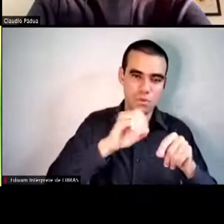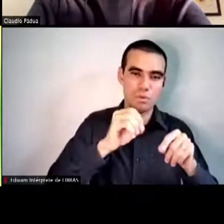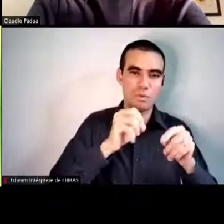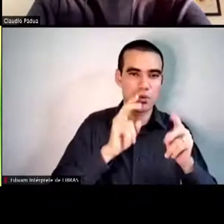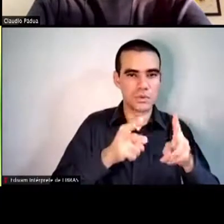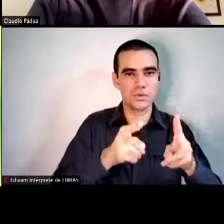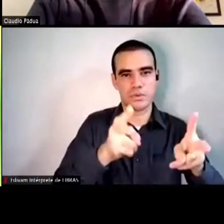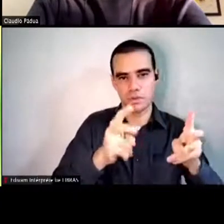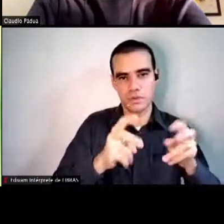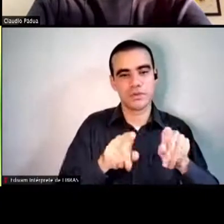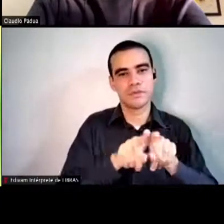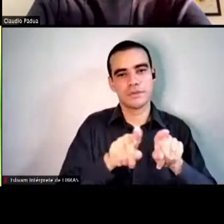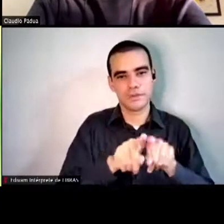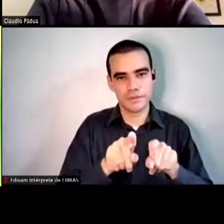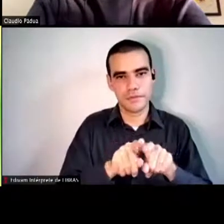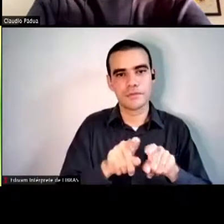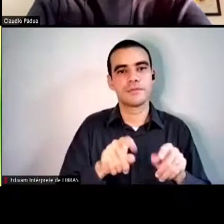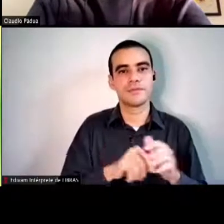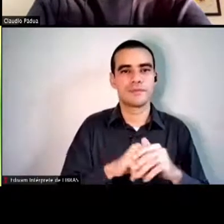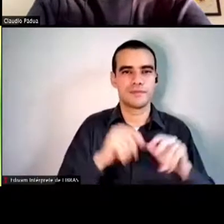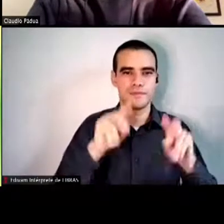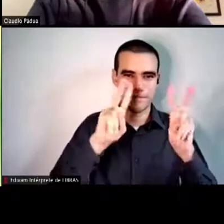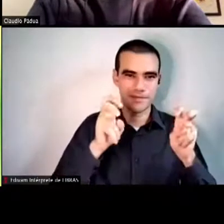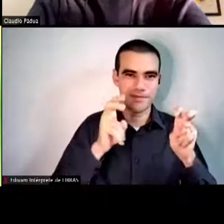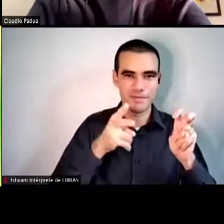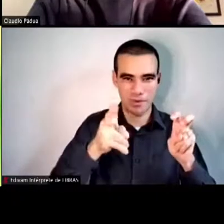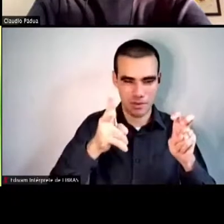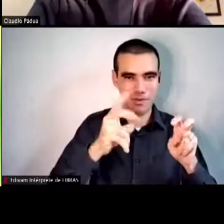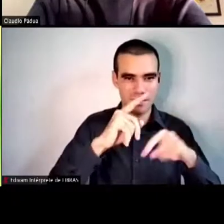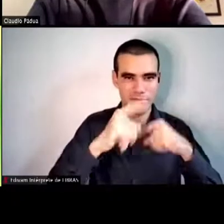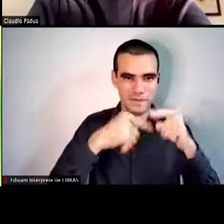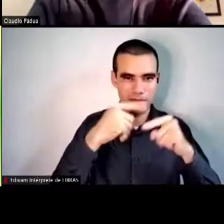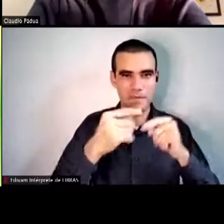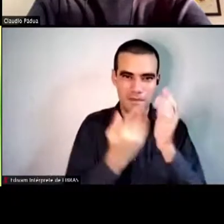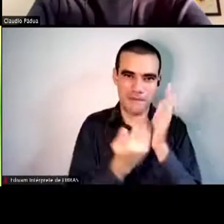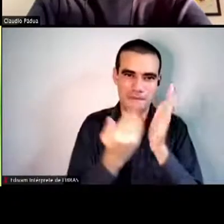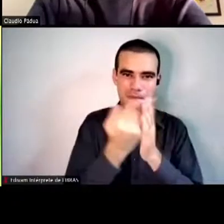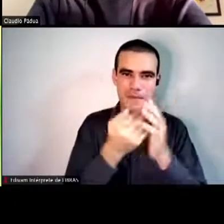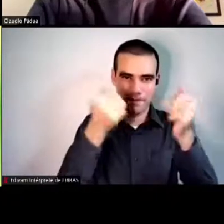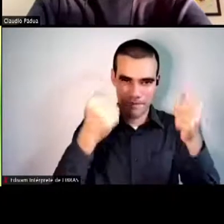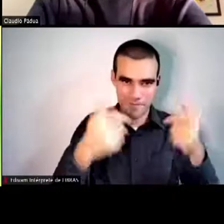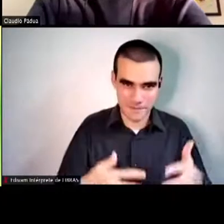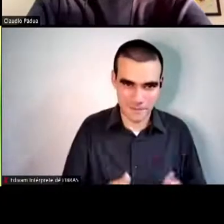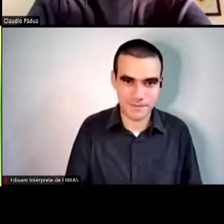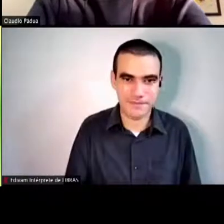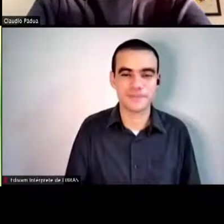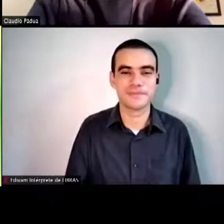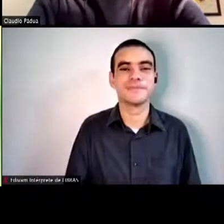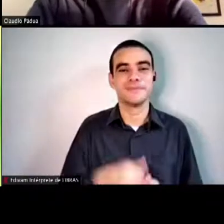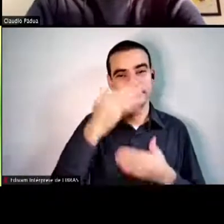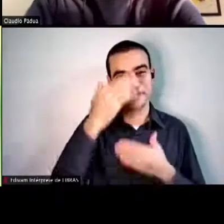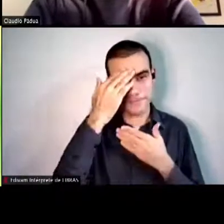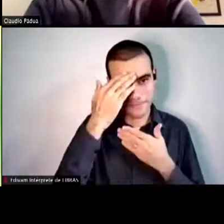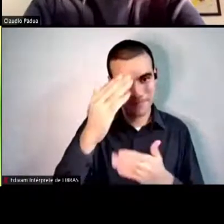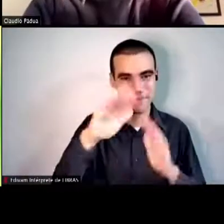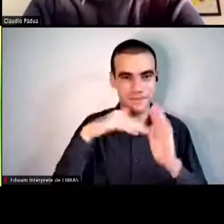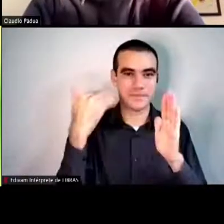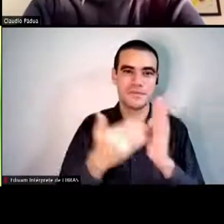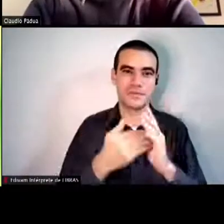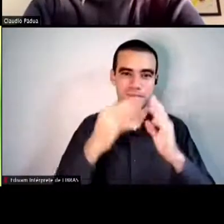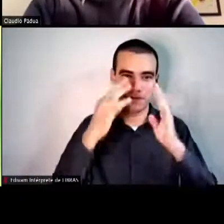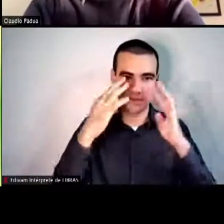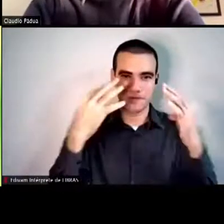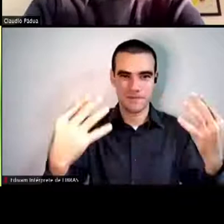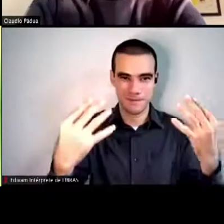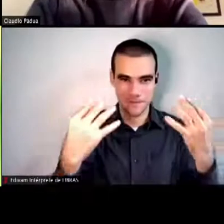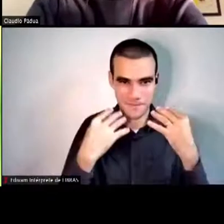will happen in October, and the continuation of our forum will have more information